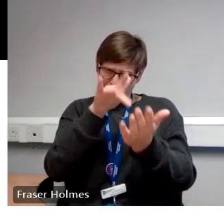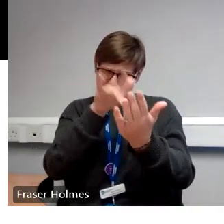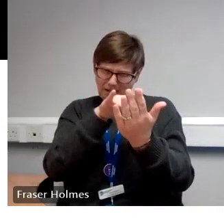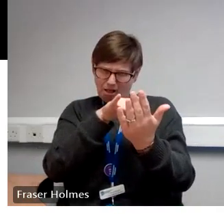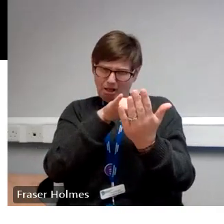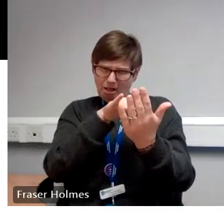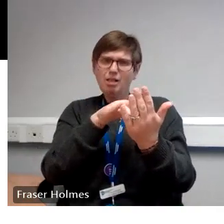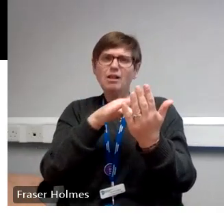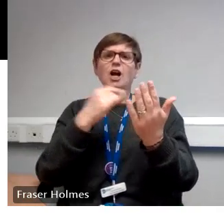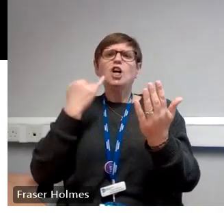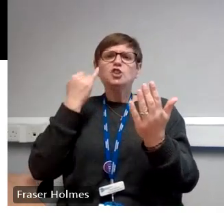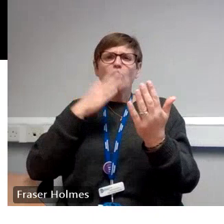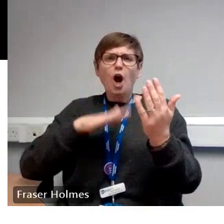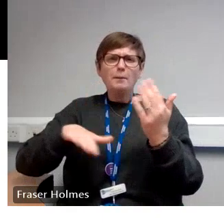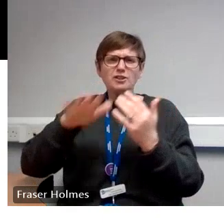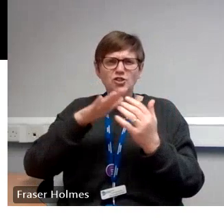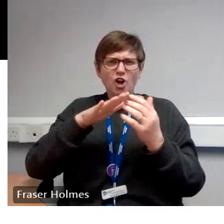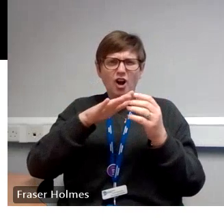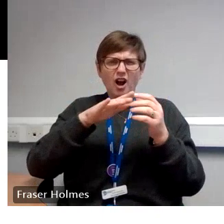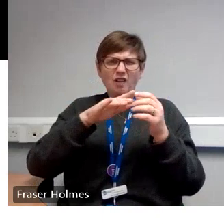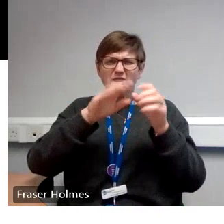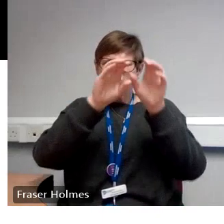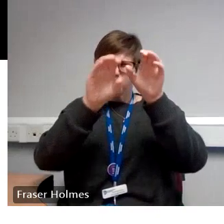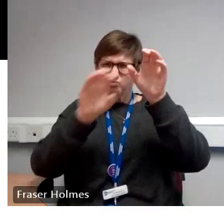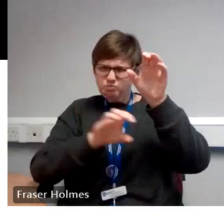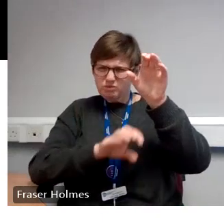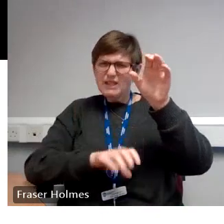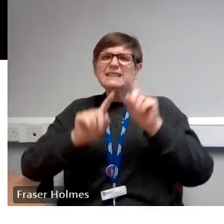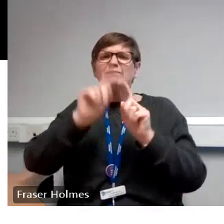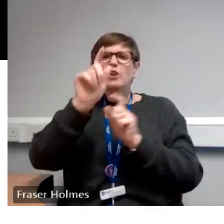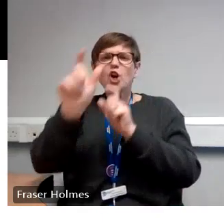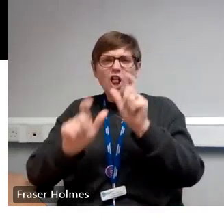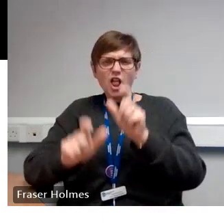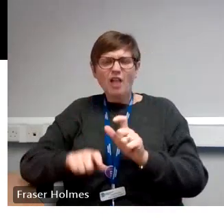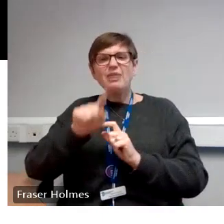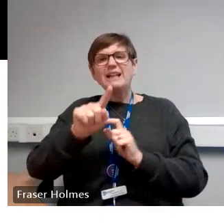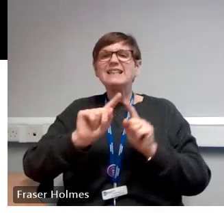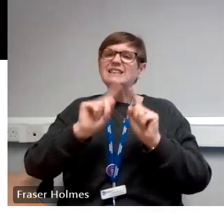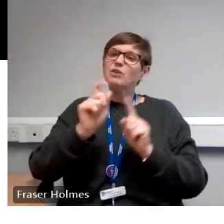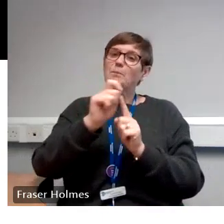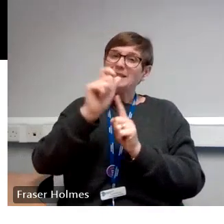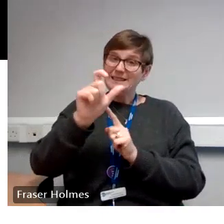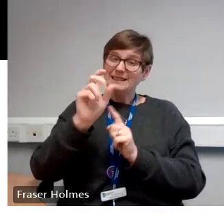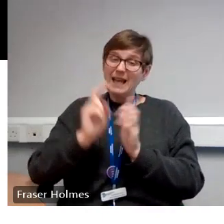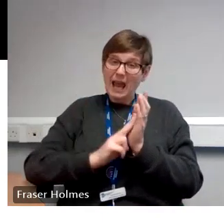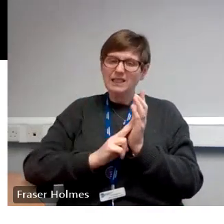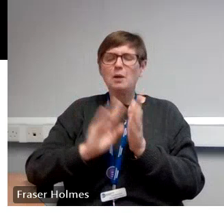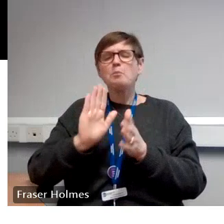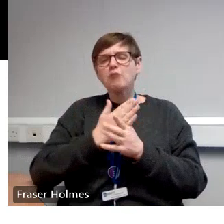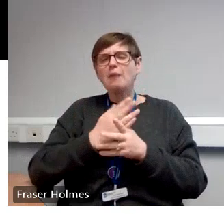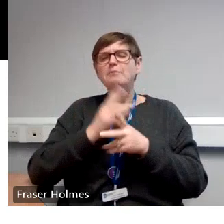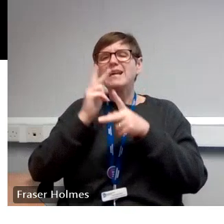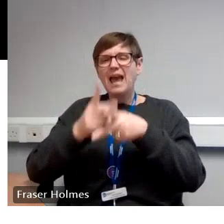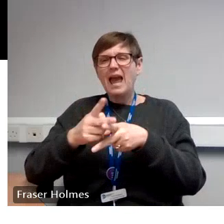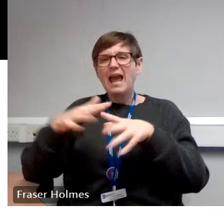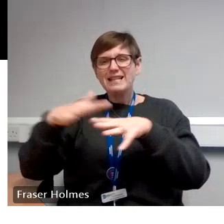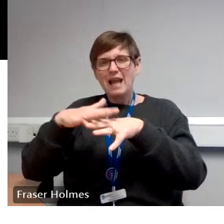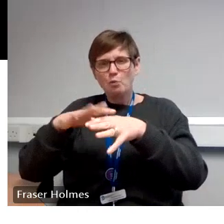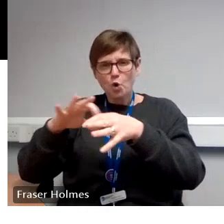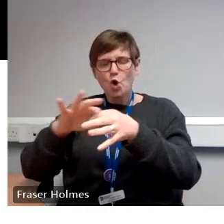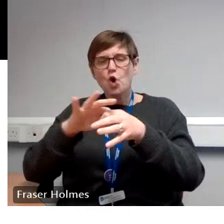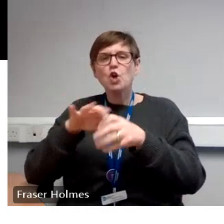the Derbyshire is broken into different colours. So each colour is a different PCN. So that's a primary care network. And as I described earlier, these